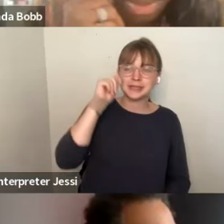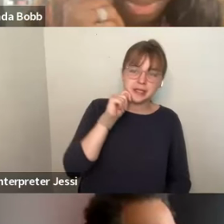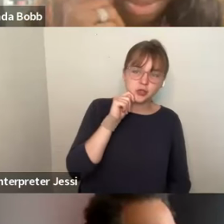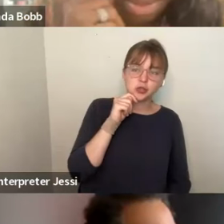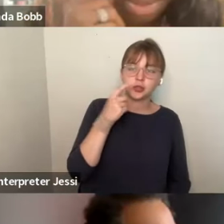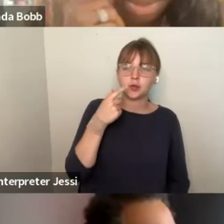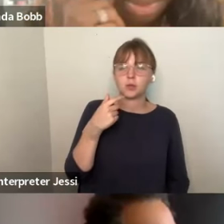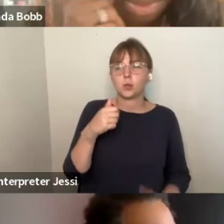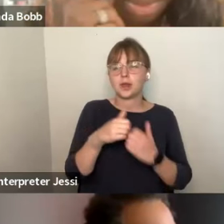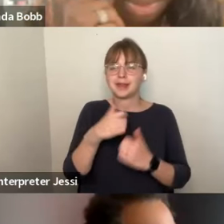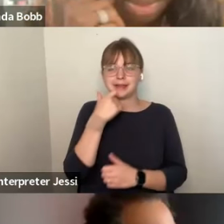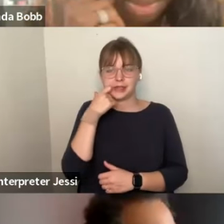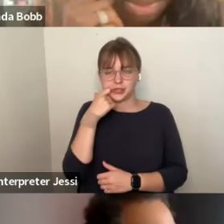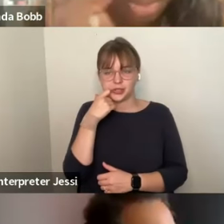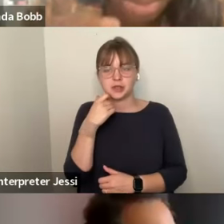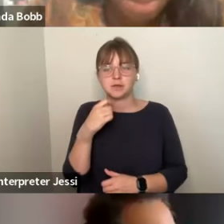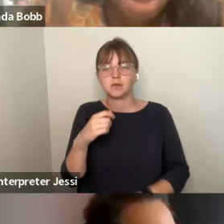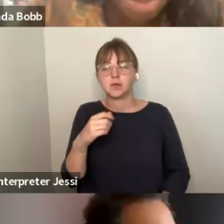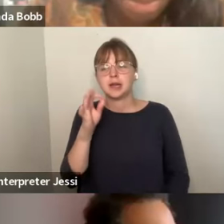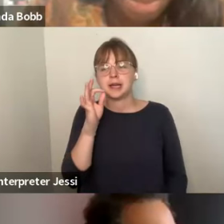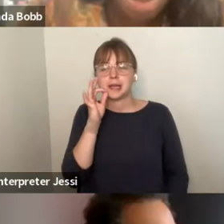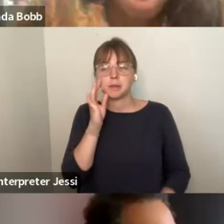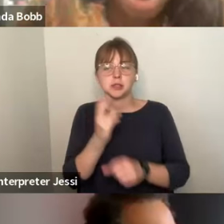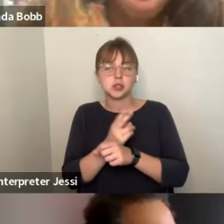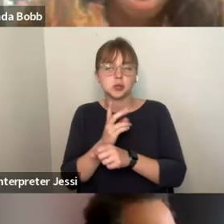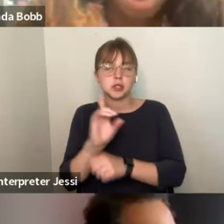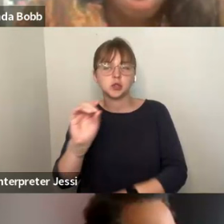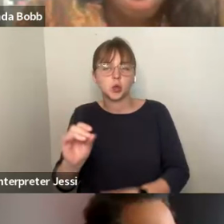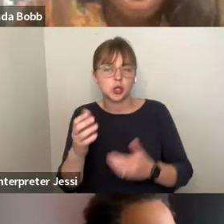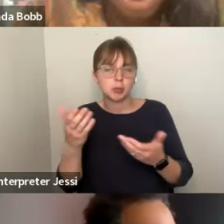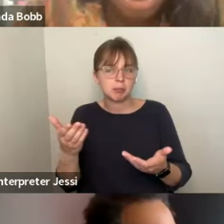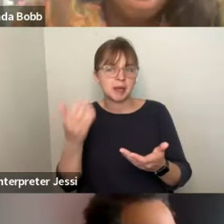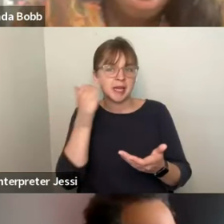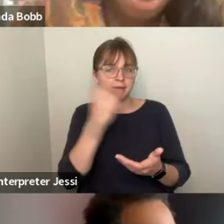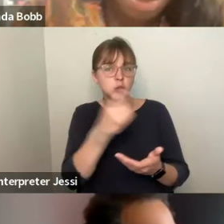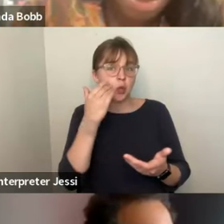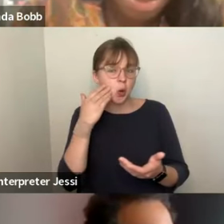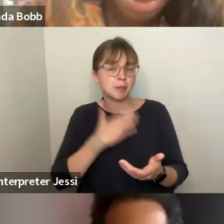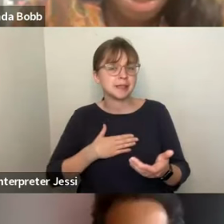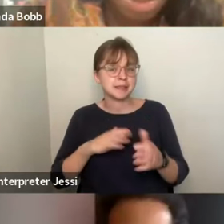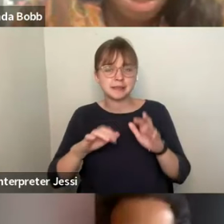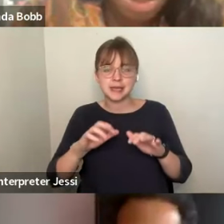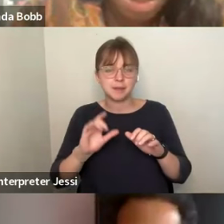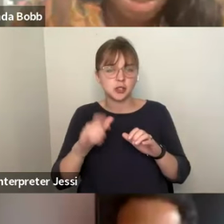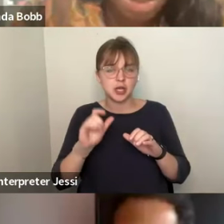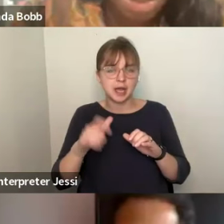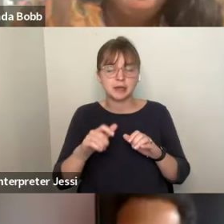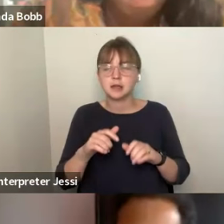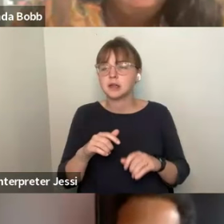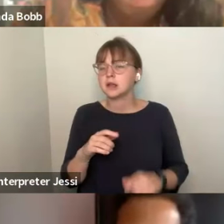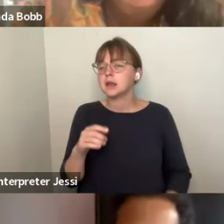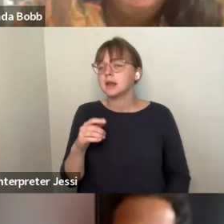disorder or a cannabis use disorder specifically? Sharon, it's one of the most